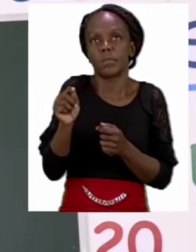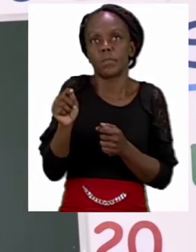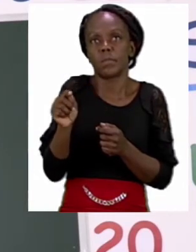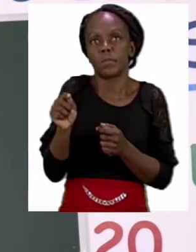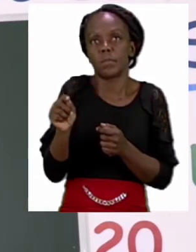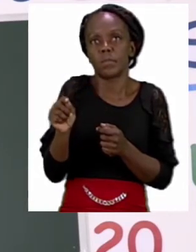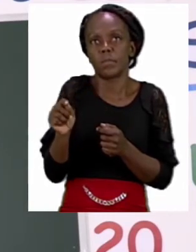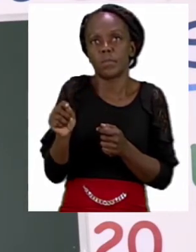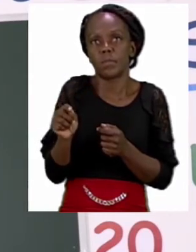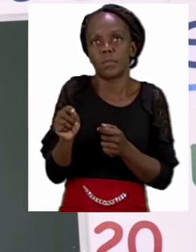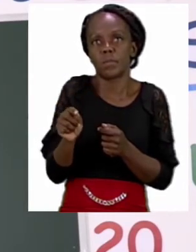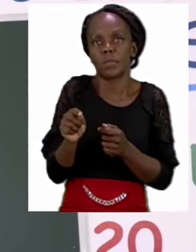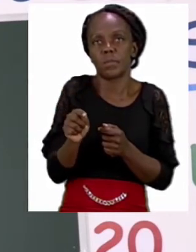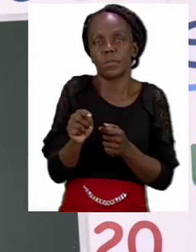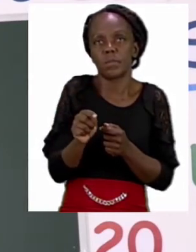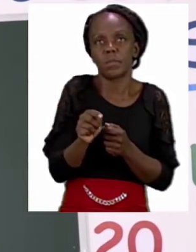down,